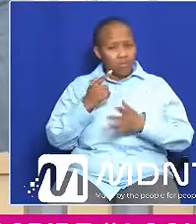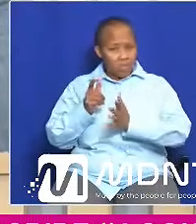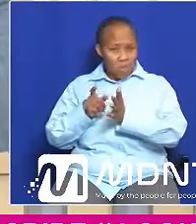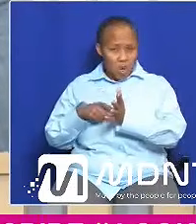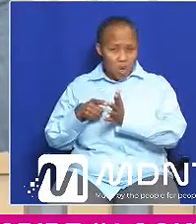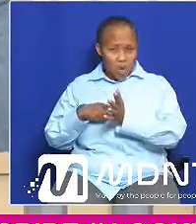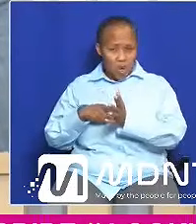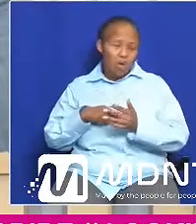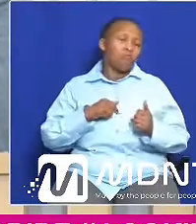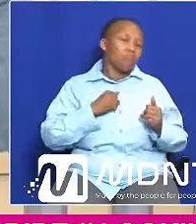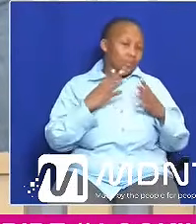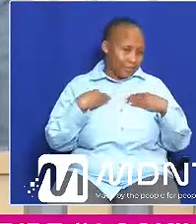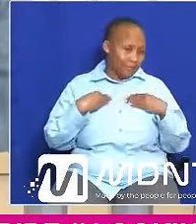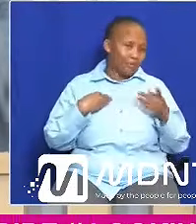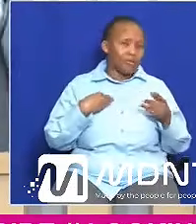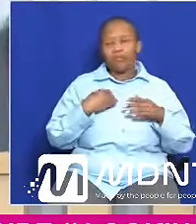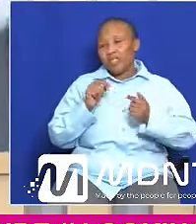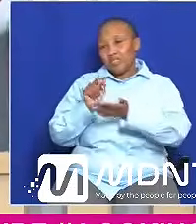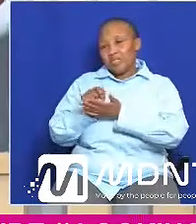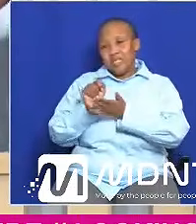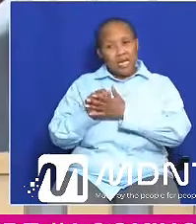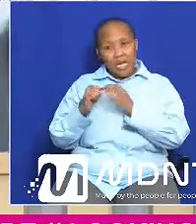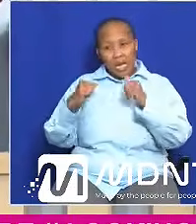loan agreement? Not, yes, yeah. Okay.